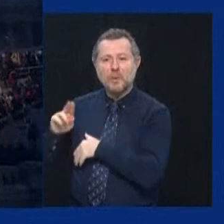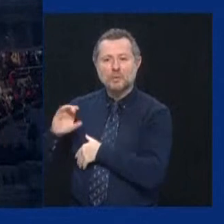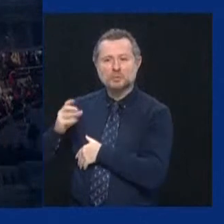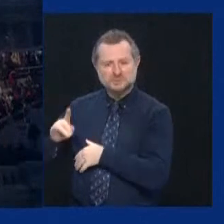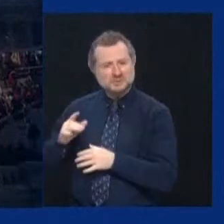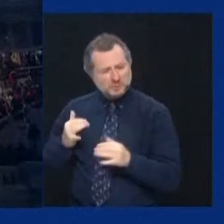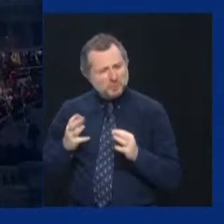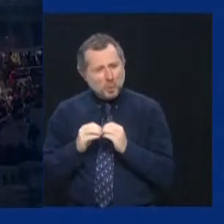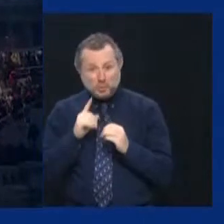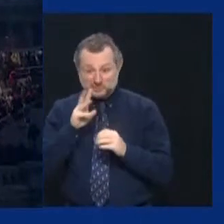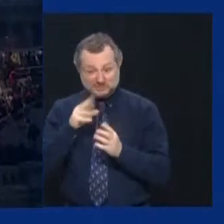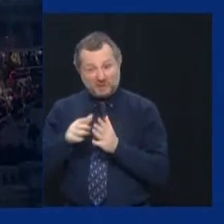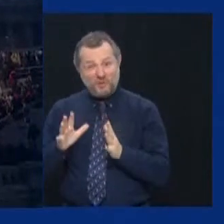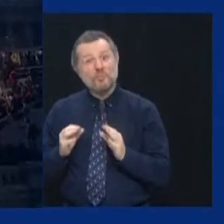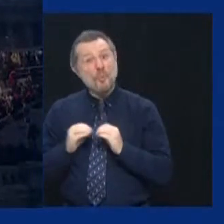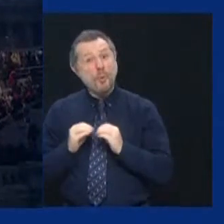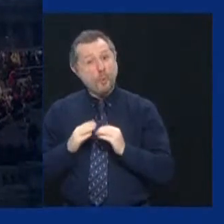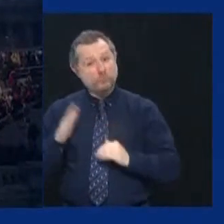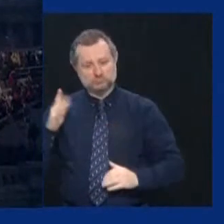statement.